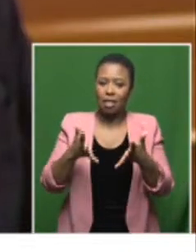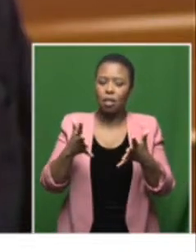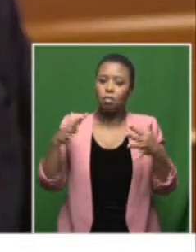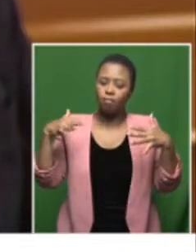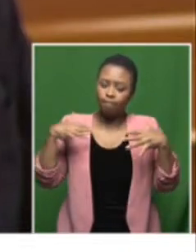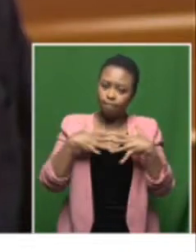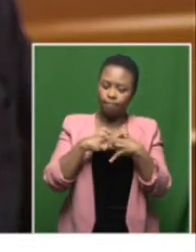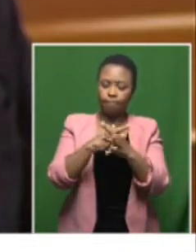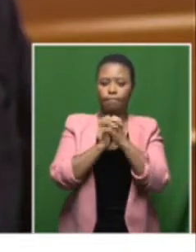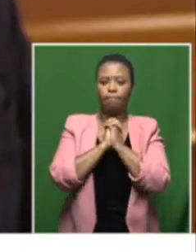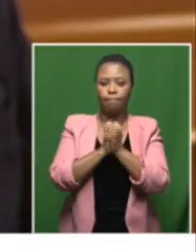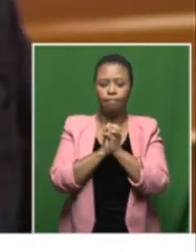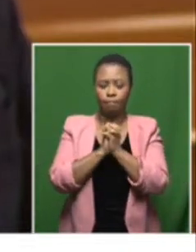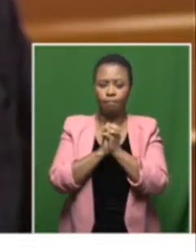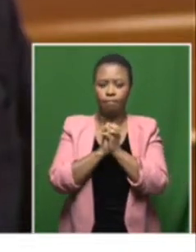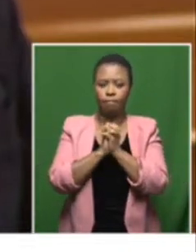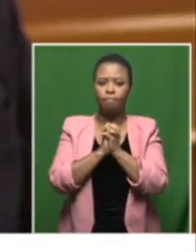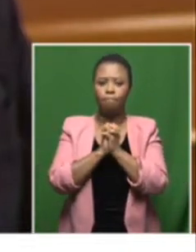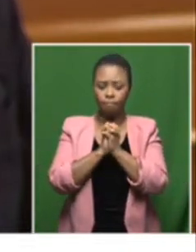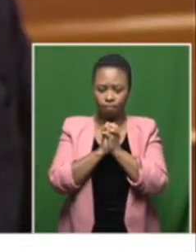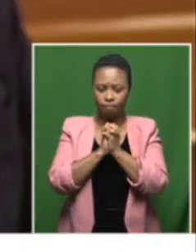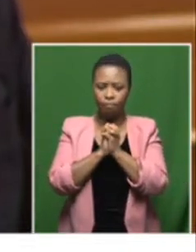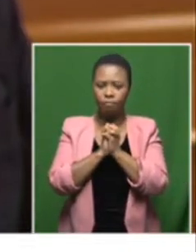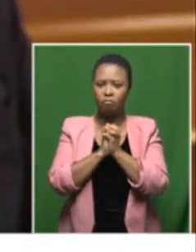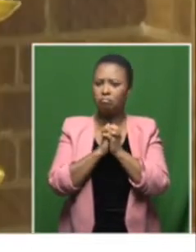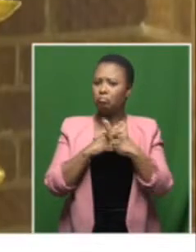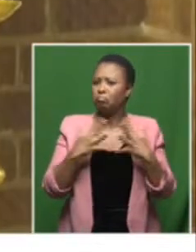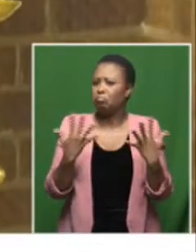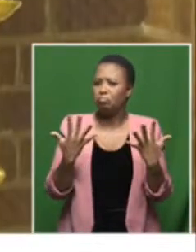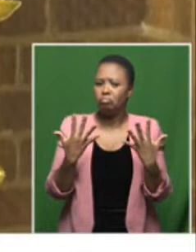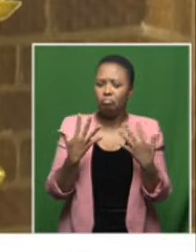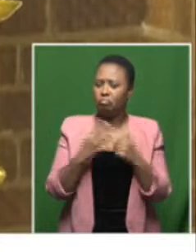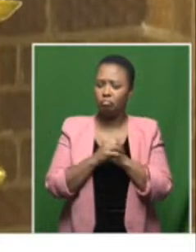combined wouldn't